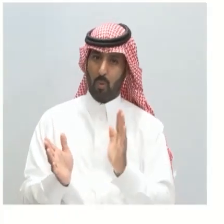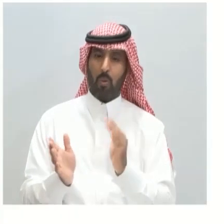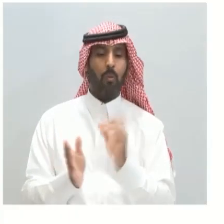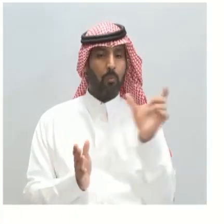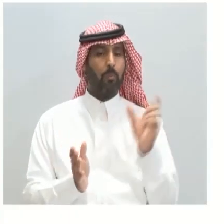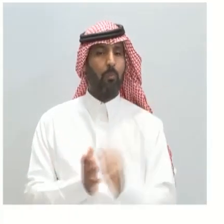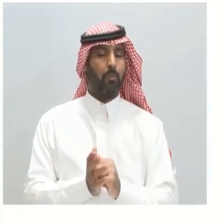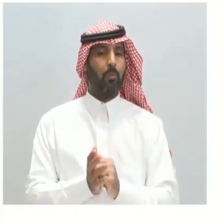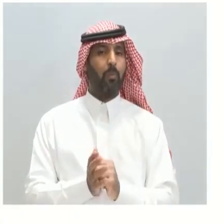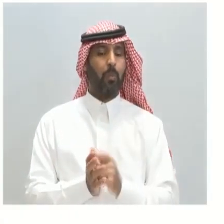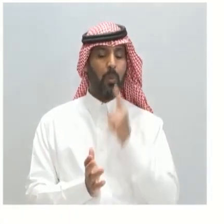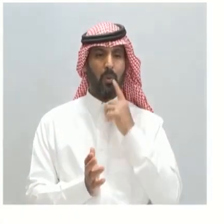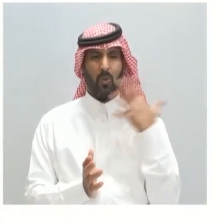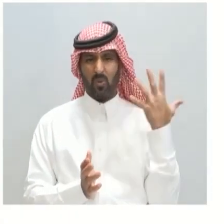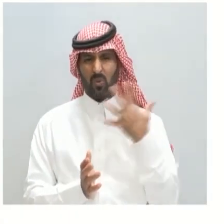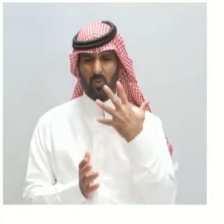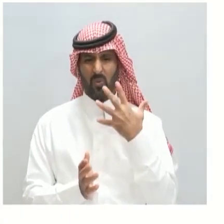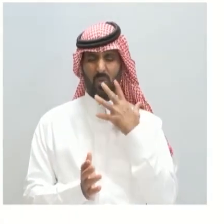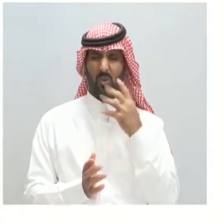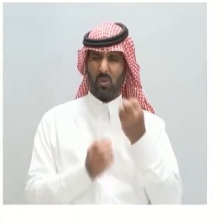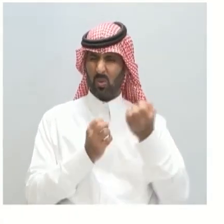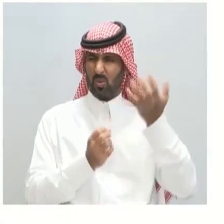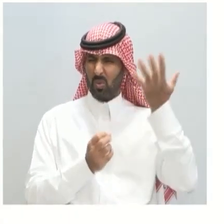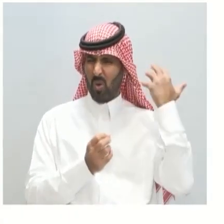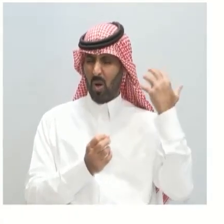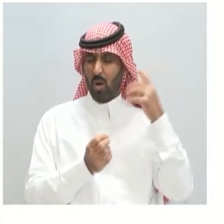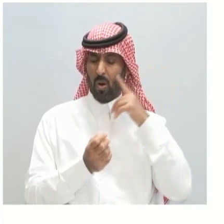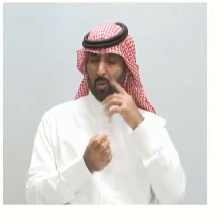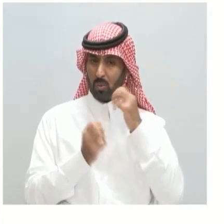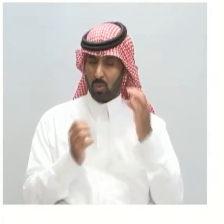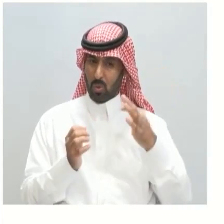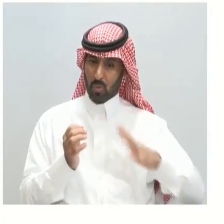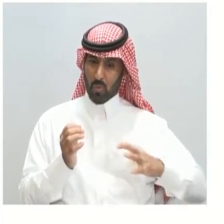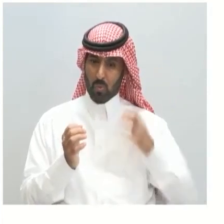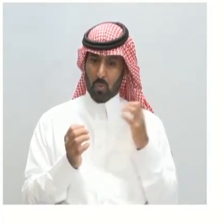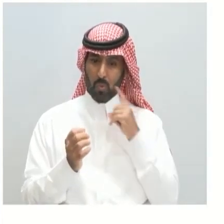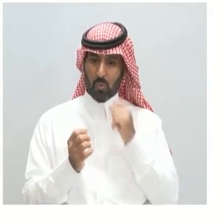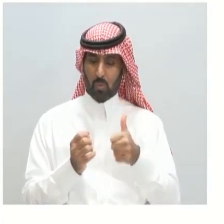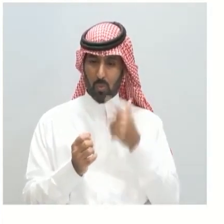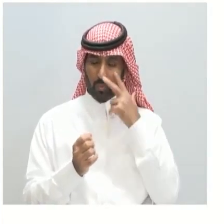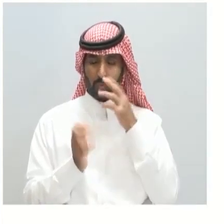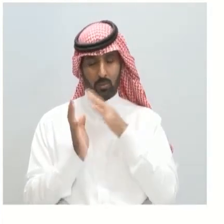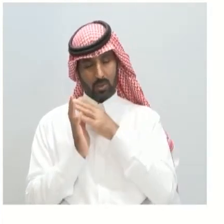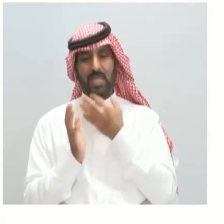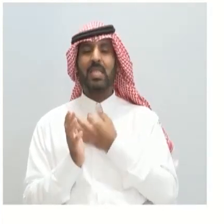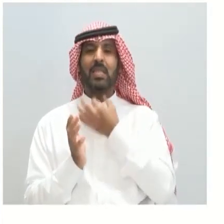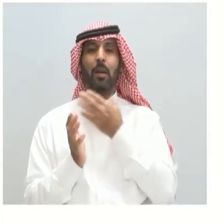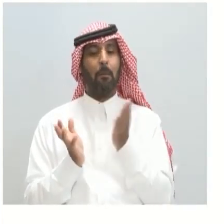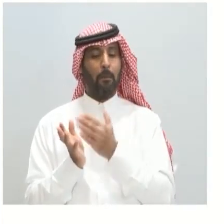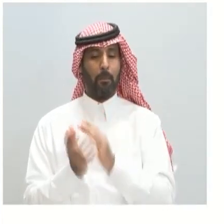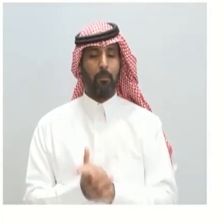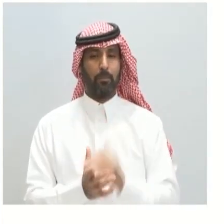have nervous, old, quiet, rich, sick, sleepy, thirsty, well, and so